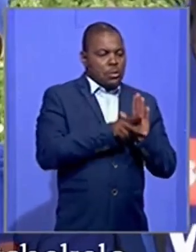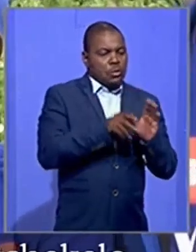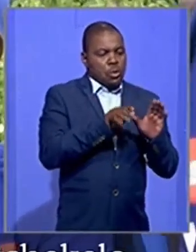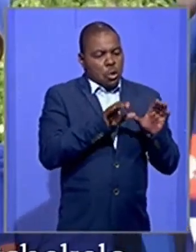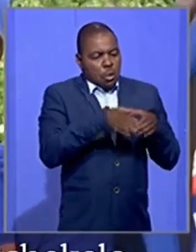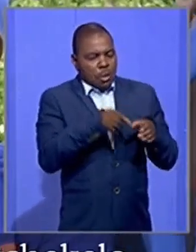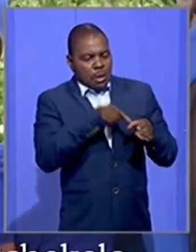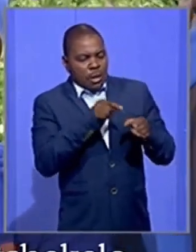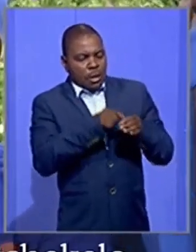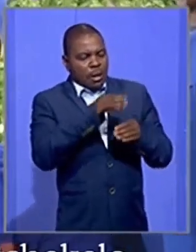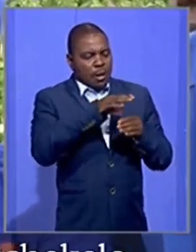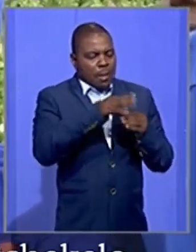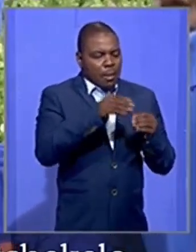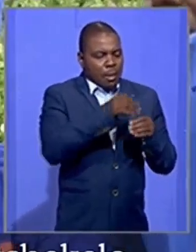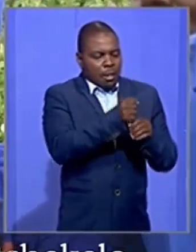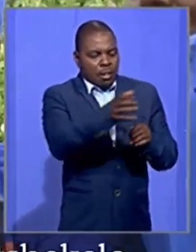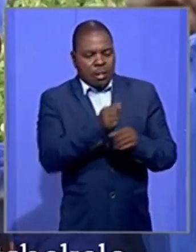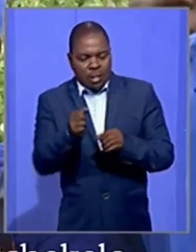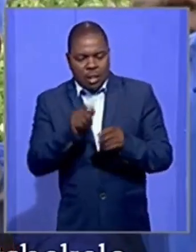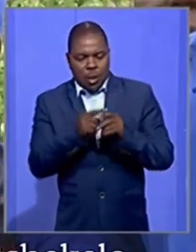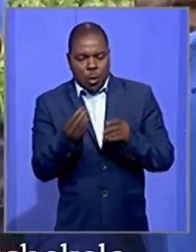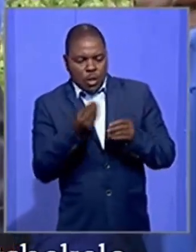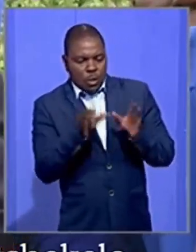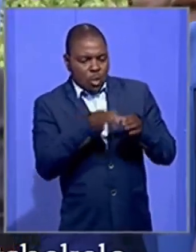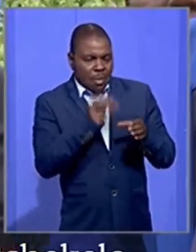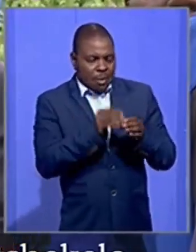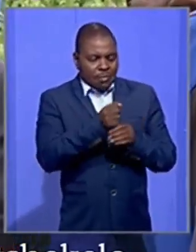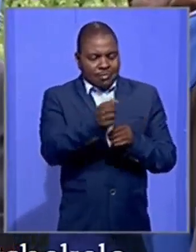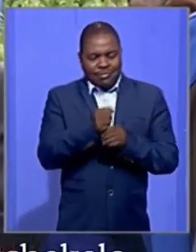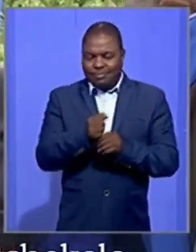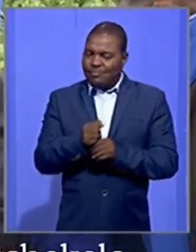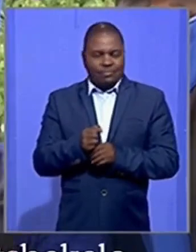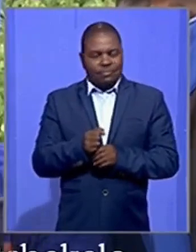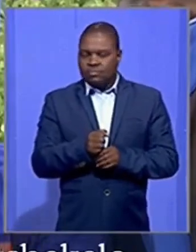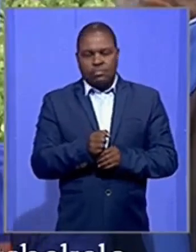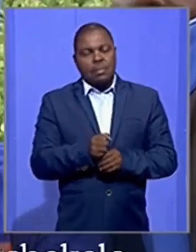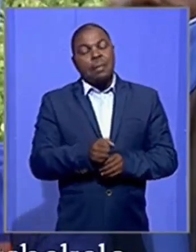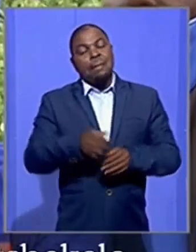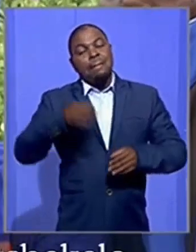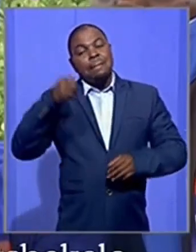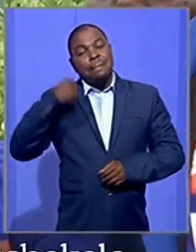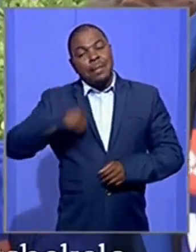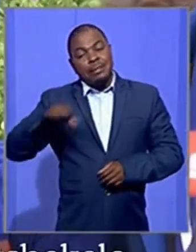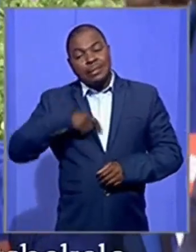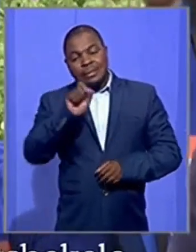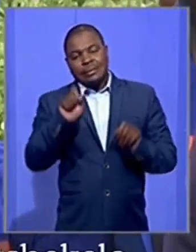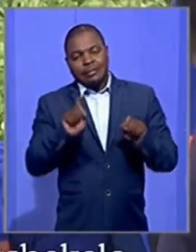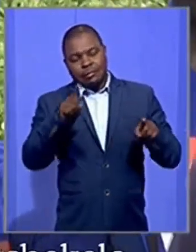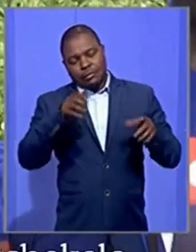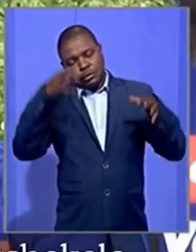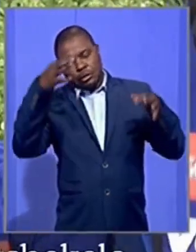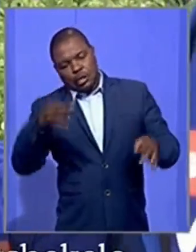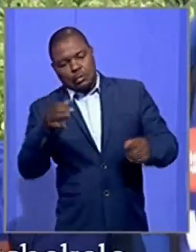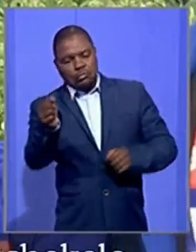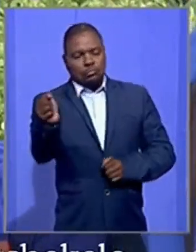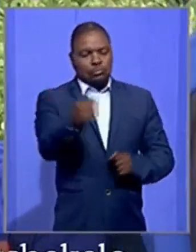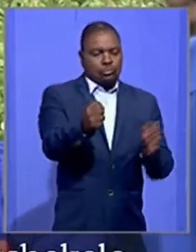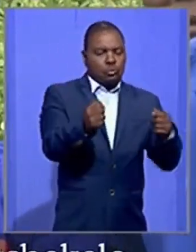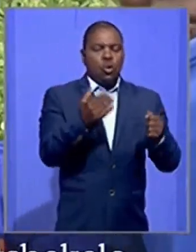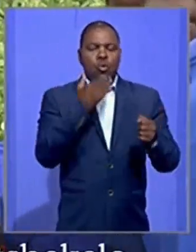a cadre deployment WhatsApp, and that municipalities are free to choose who they want to be in those